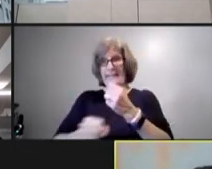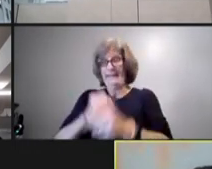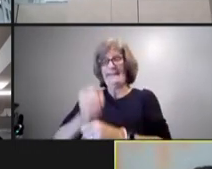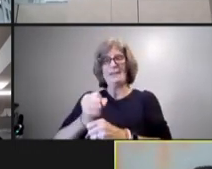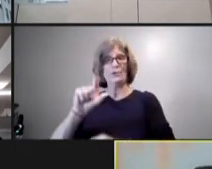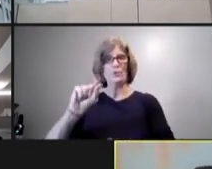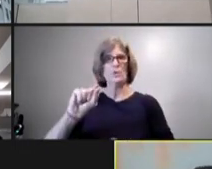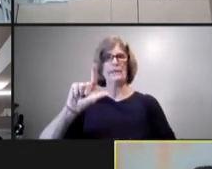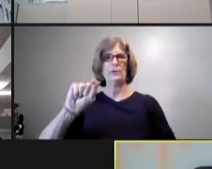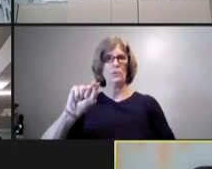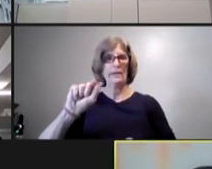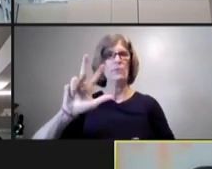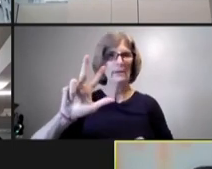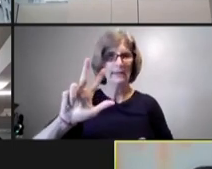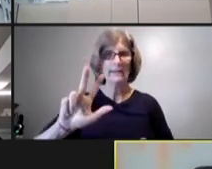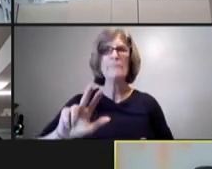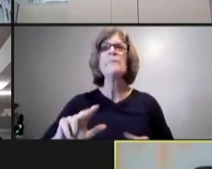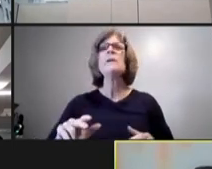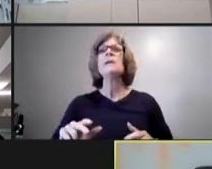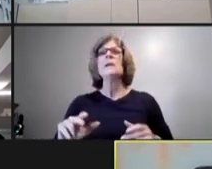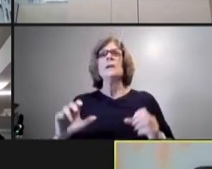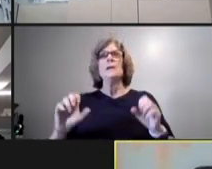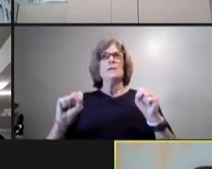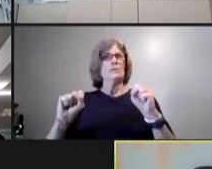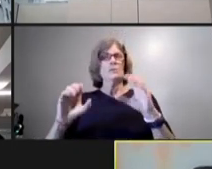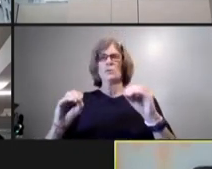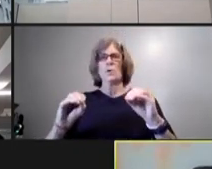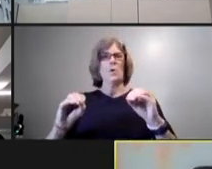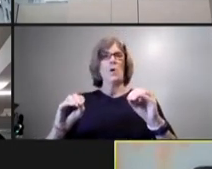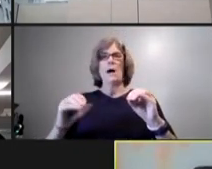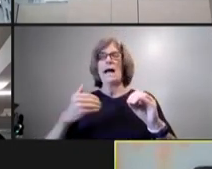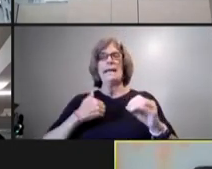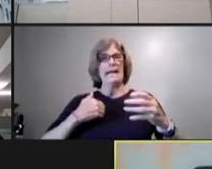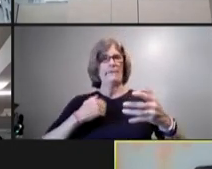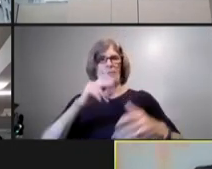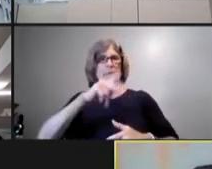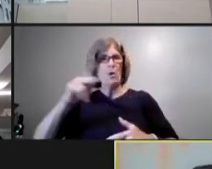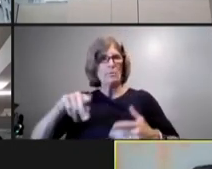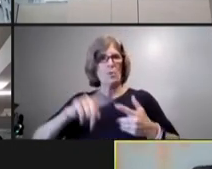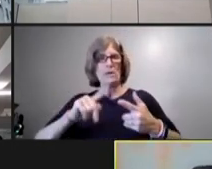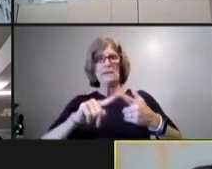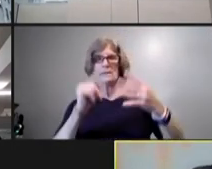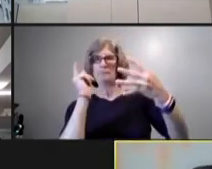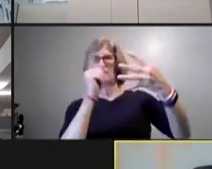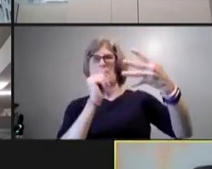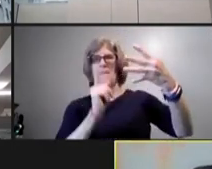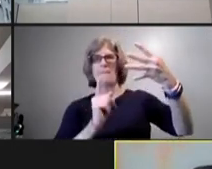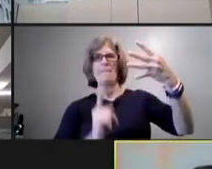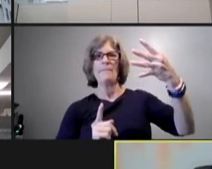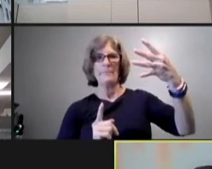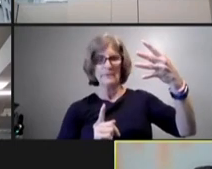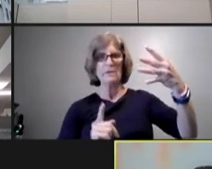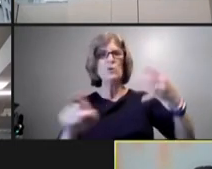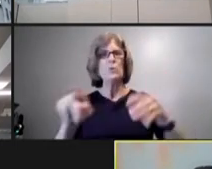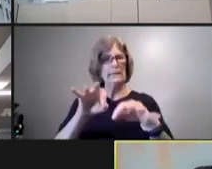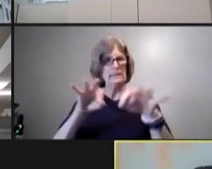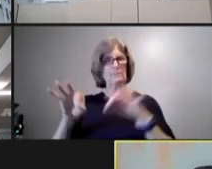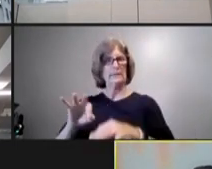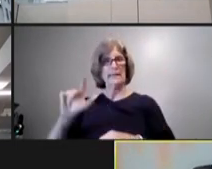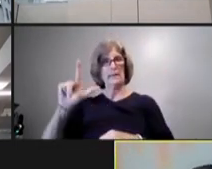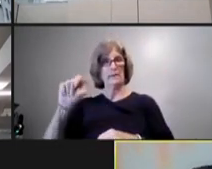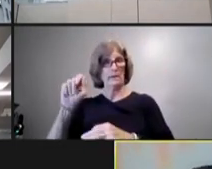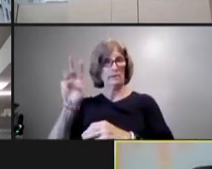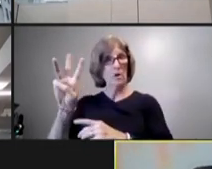2023. So I have nothing if not PowerPoints and facts to go through the setting of what the laws are